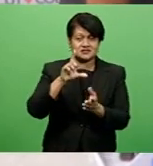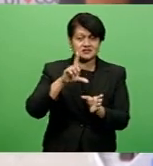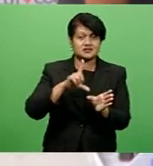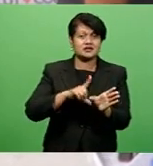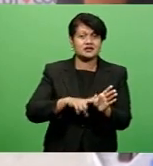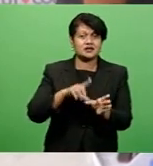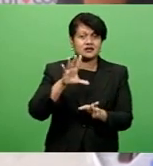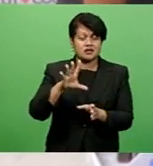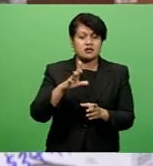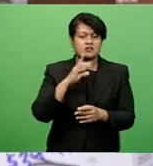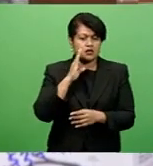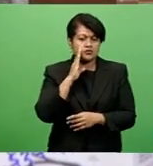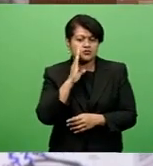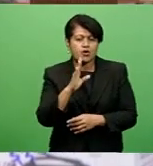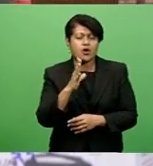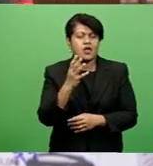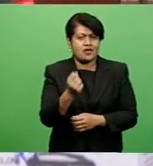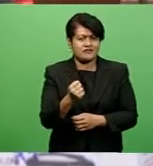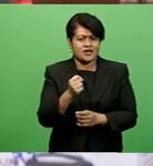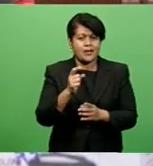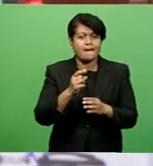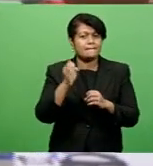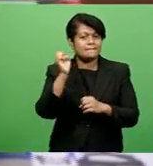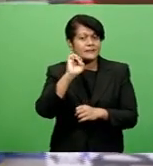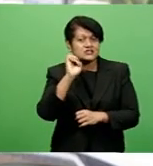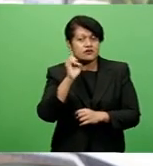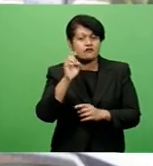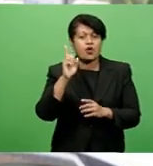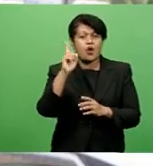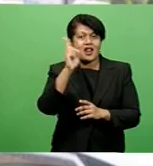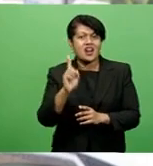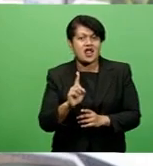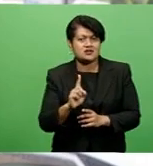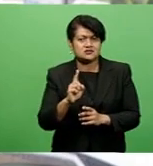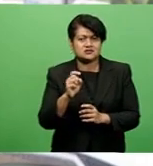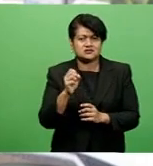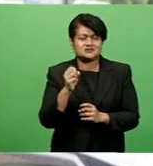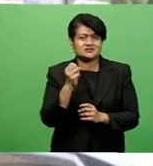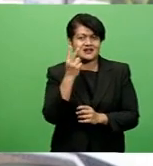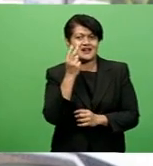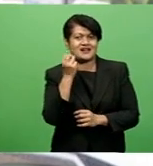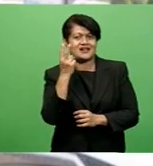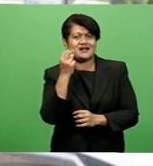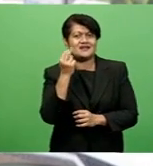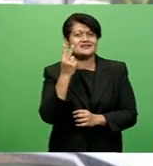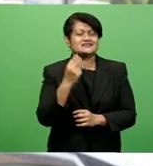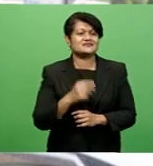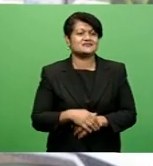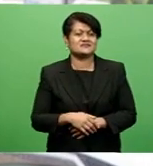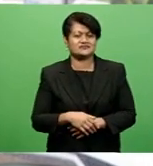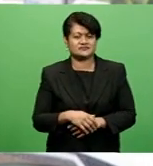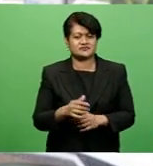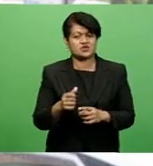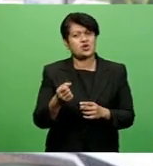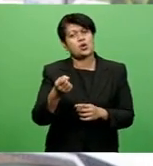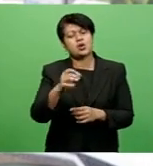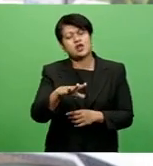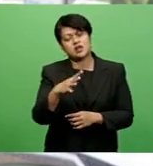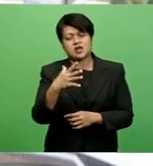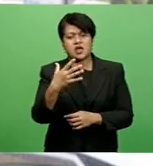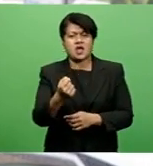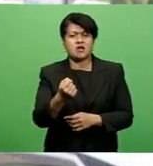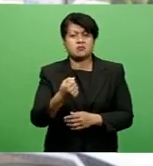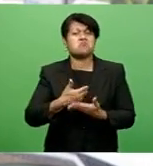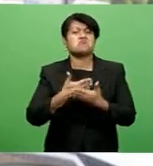was a demand for emergency electrical items. The big demand is there, but not very much demand because already we have one cyclone already.